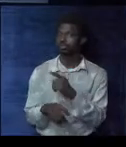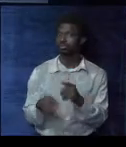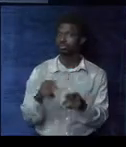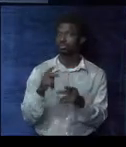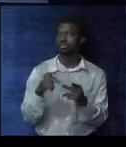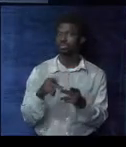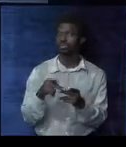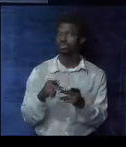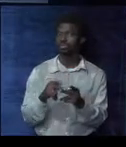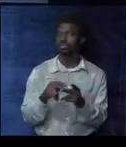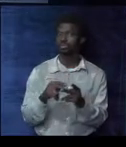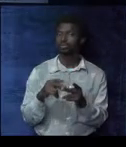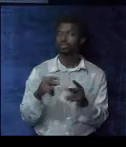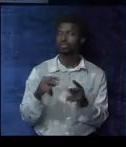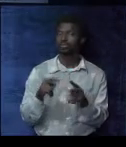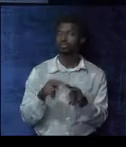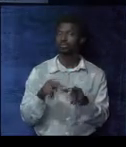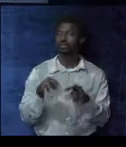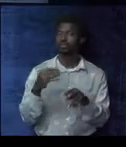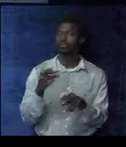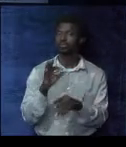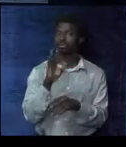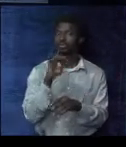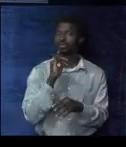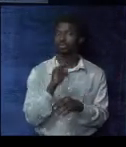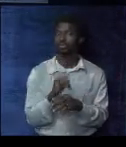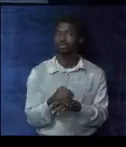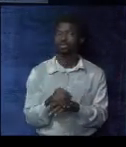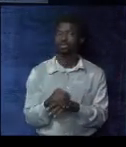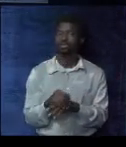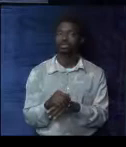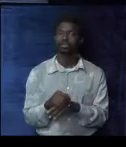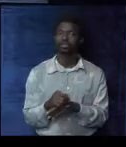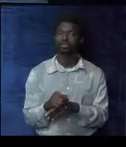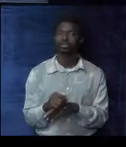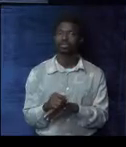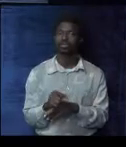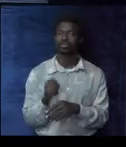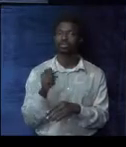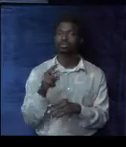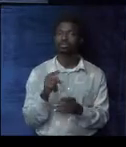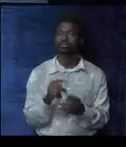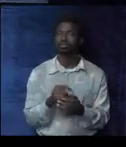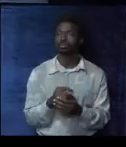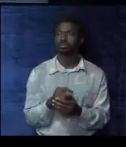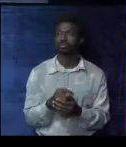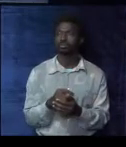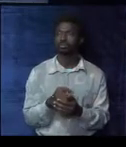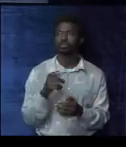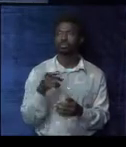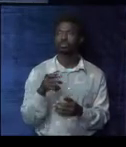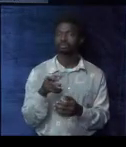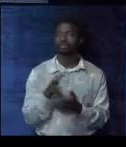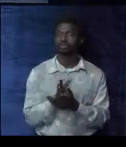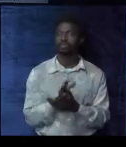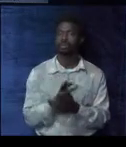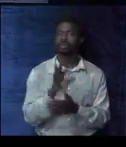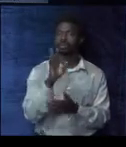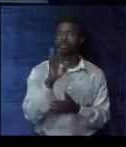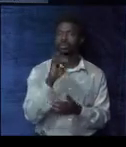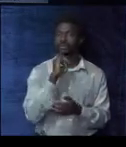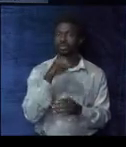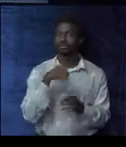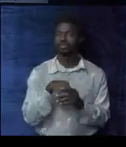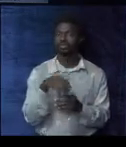the place value of 9 is 10,000. 9 is in the 10,000 position. Where did that go? Okay. All right.